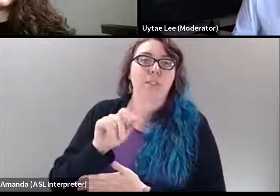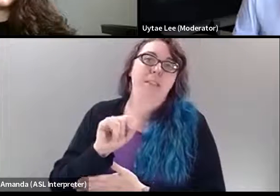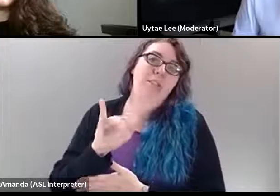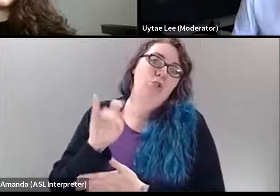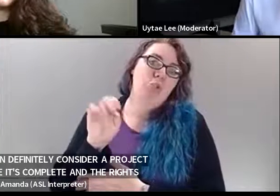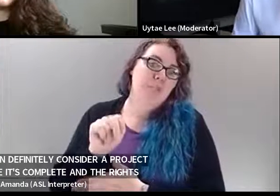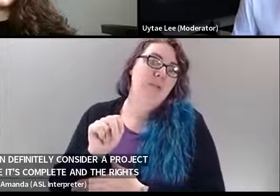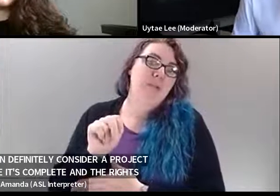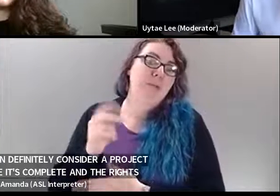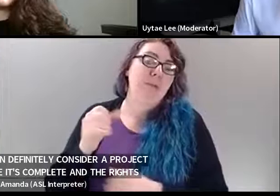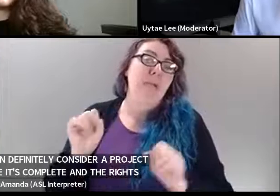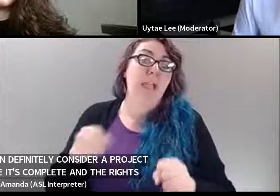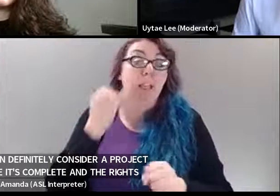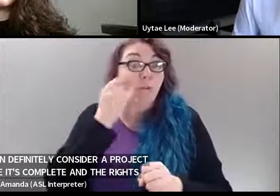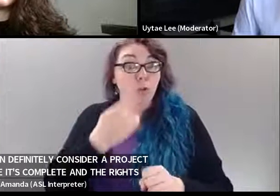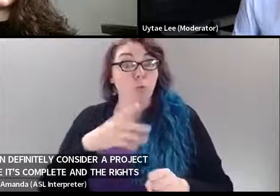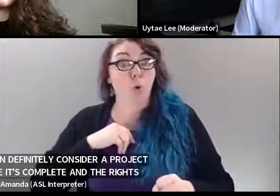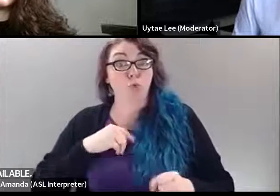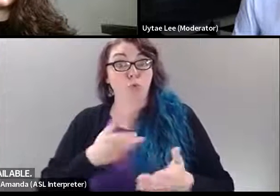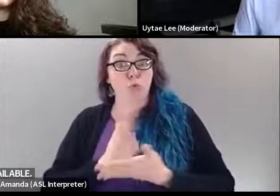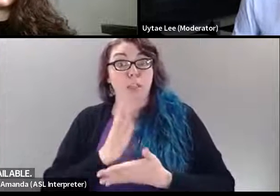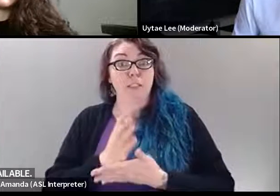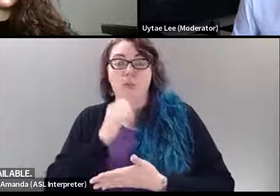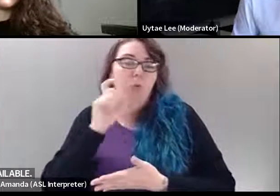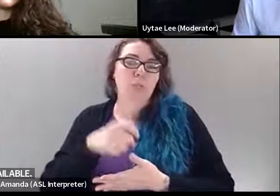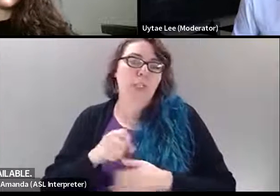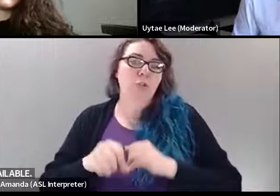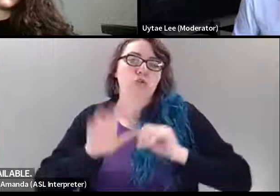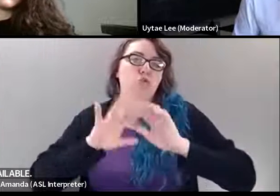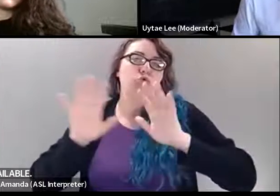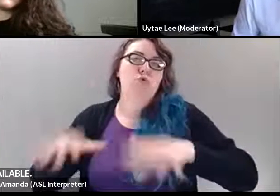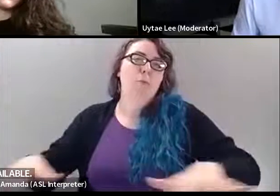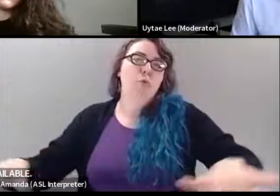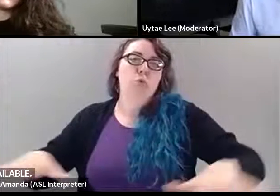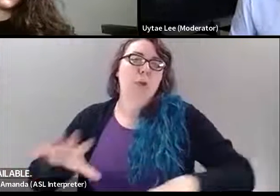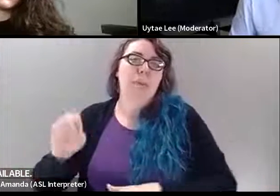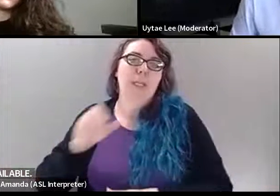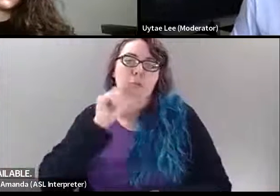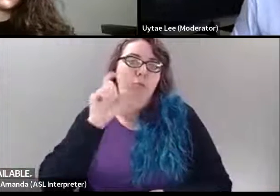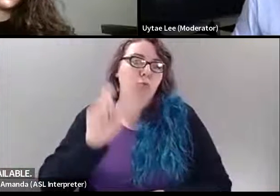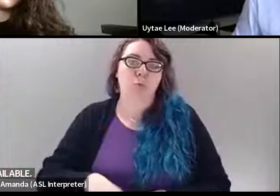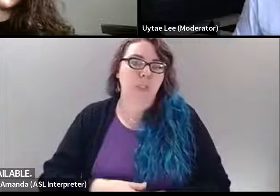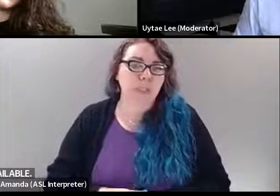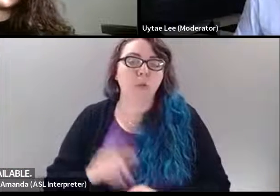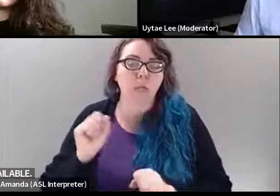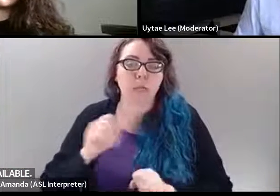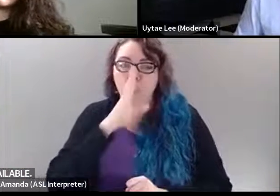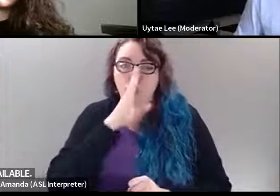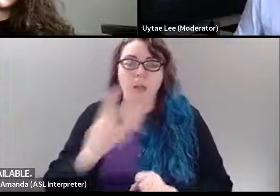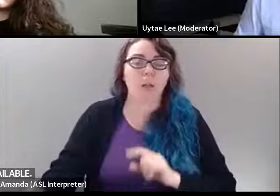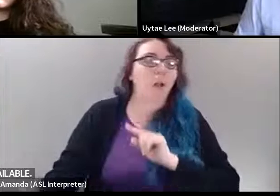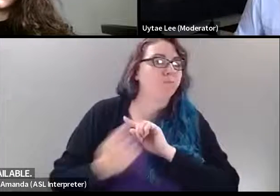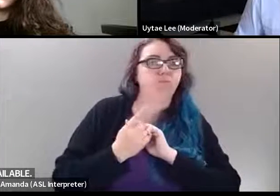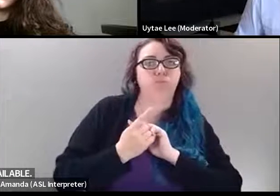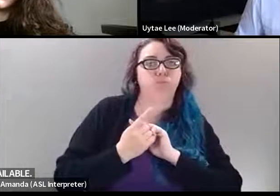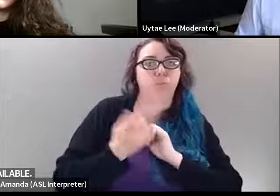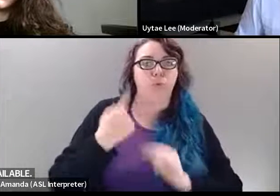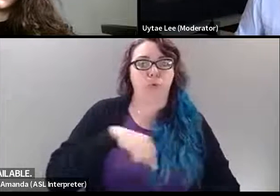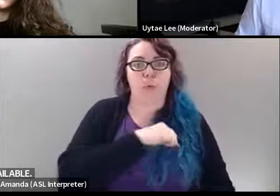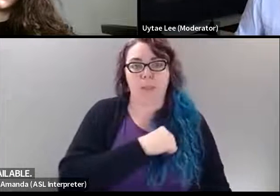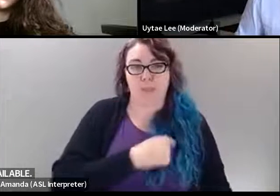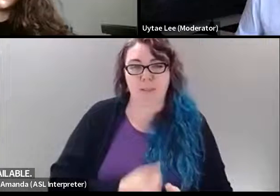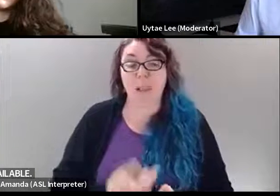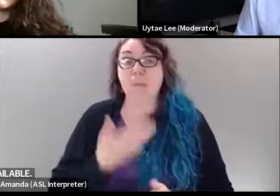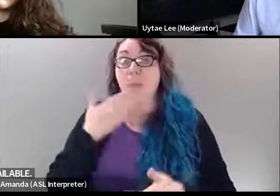to have a distributor on board. You can come directly to us. And so basically the best way to submit